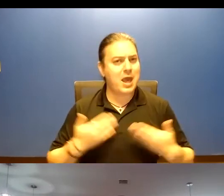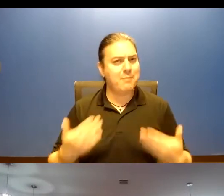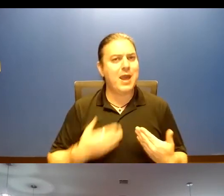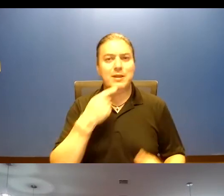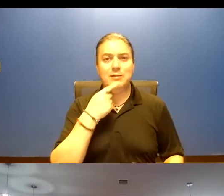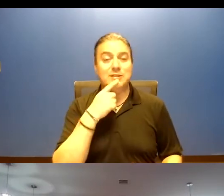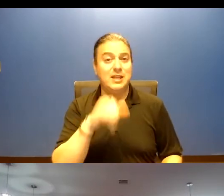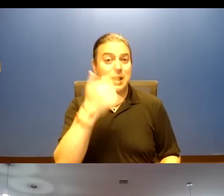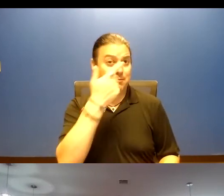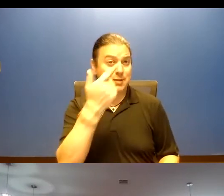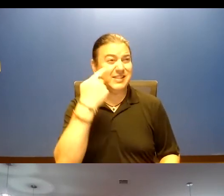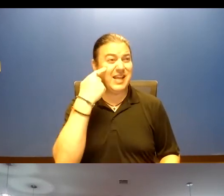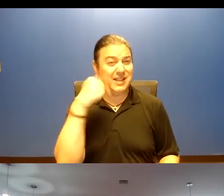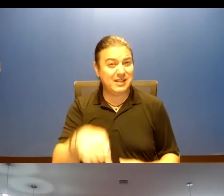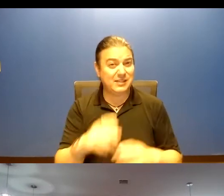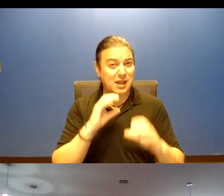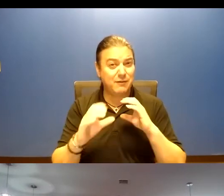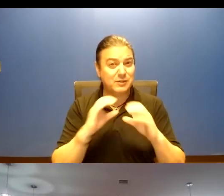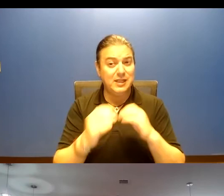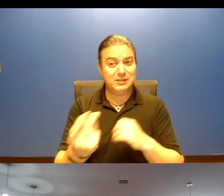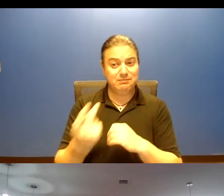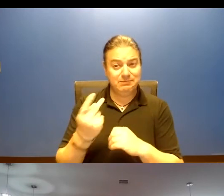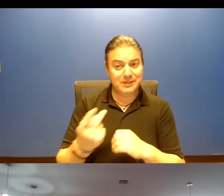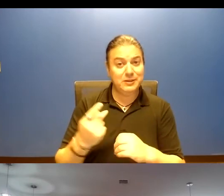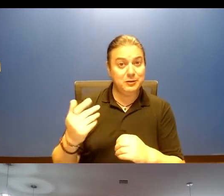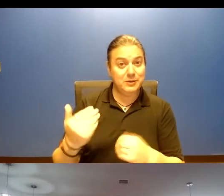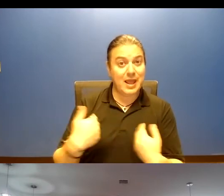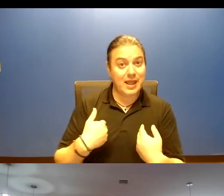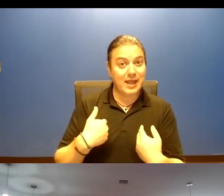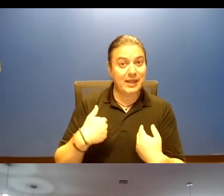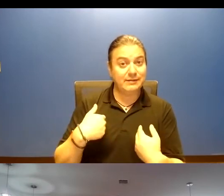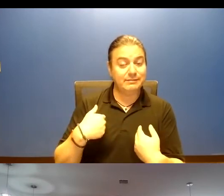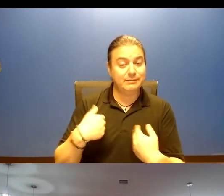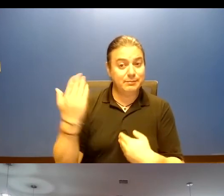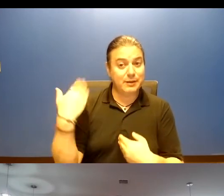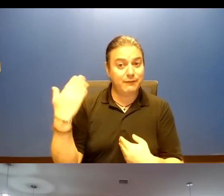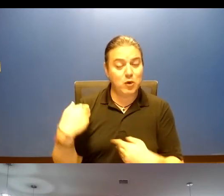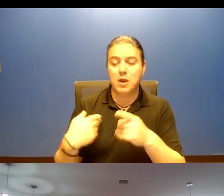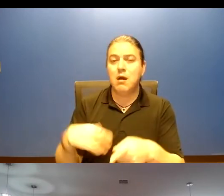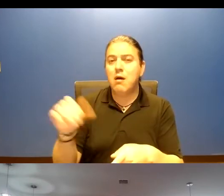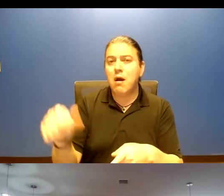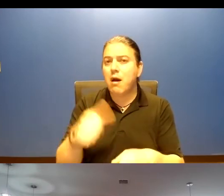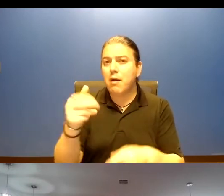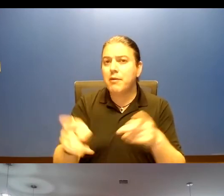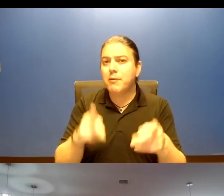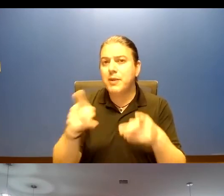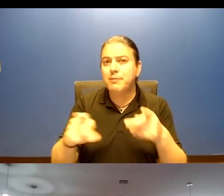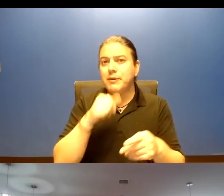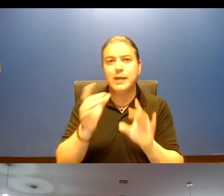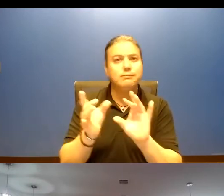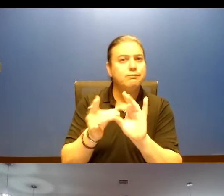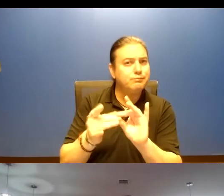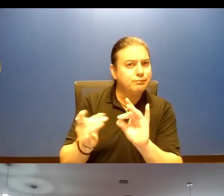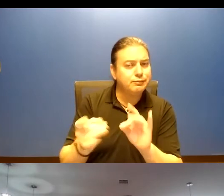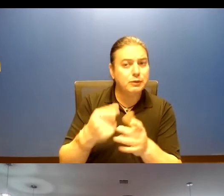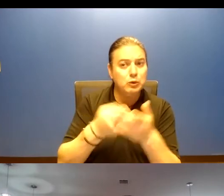think over the conversations that we've had, I don't think anyone else has brought up what